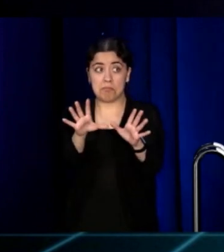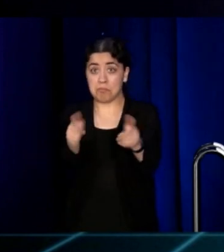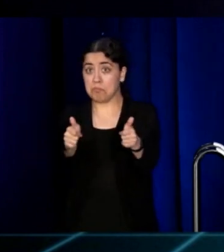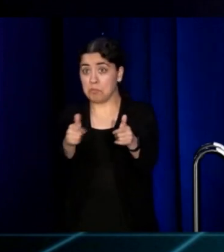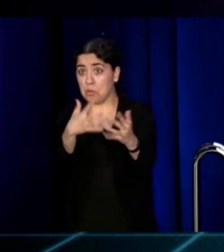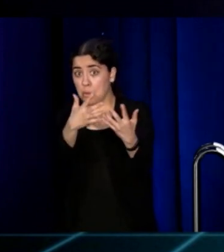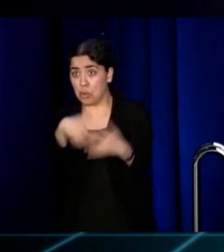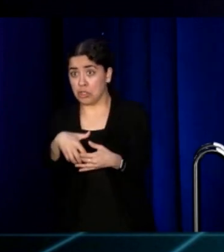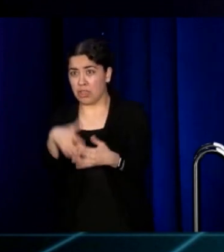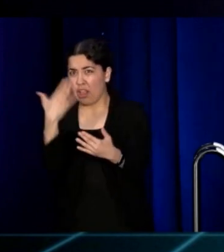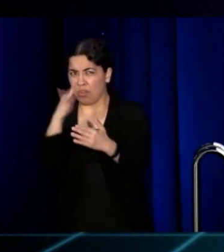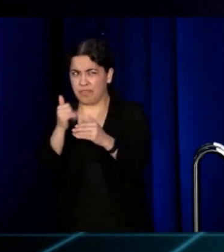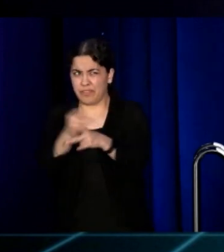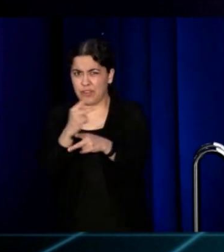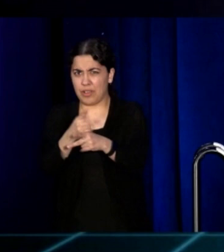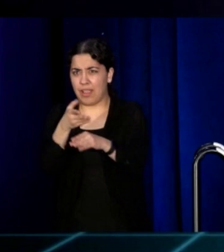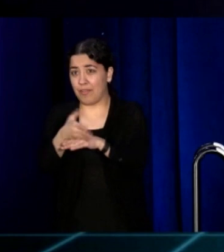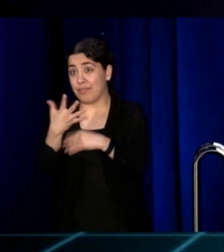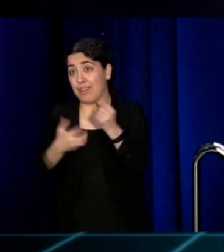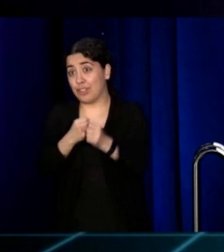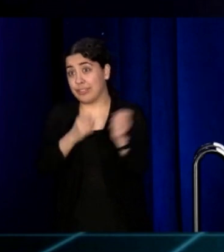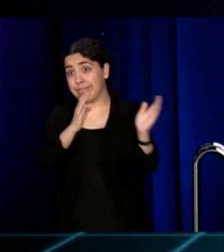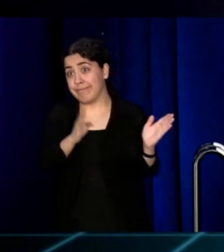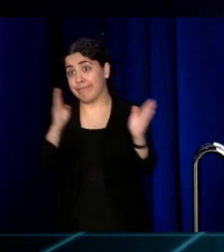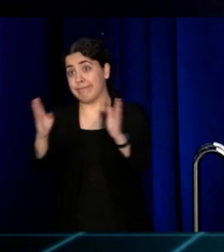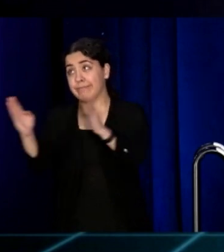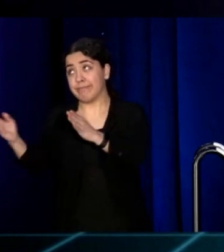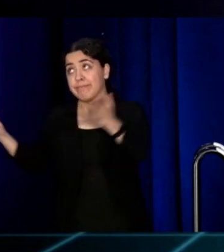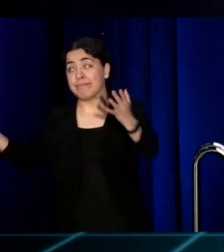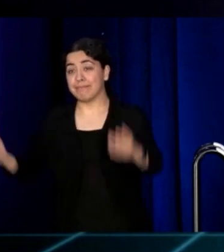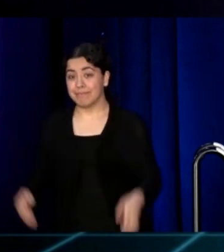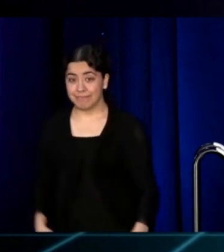don't know, they were able to figure it out after 5 years.